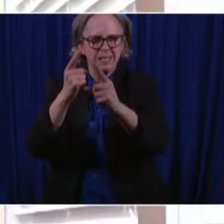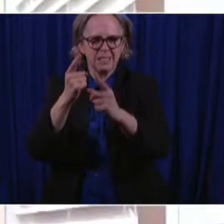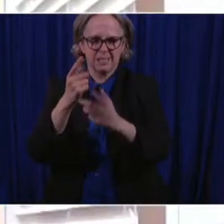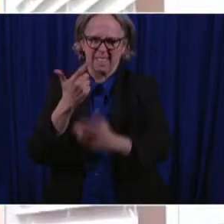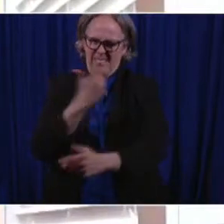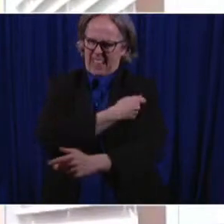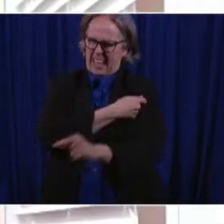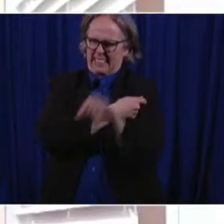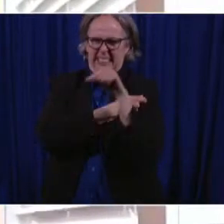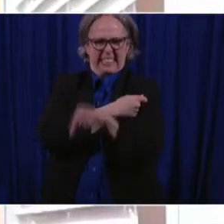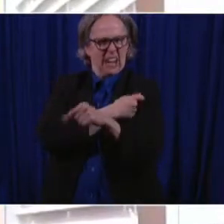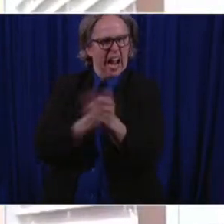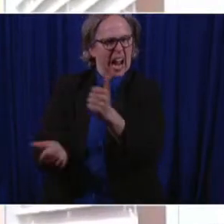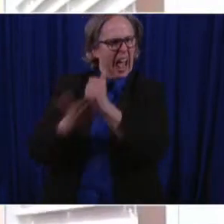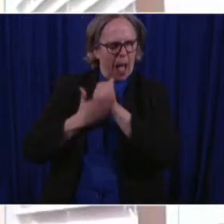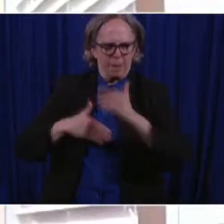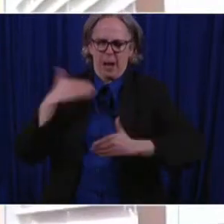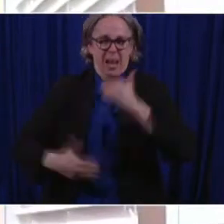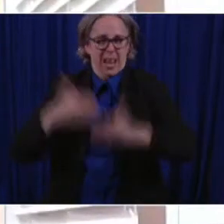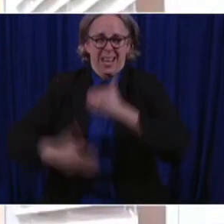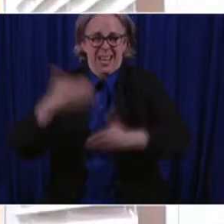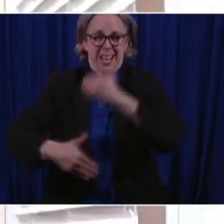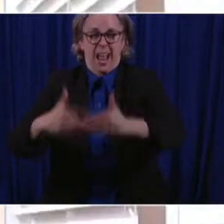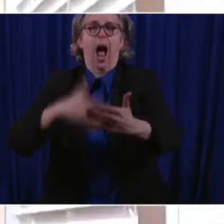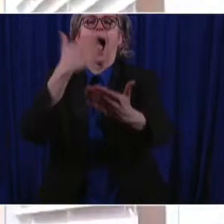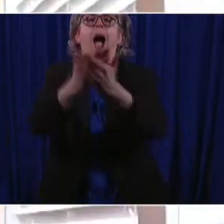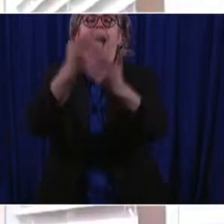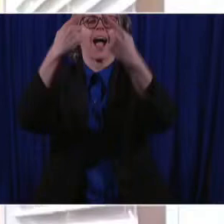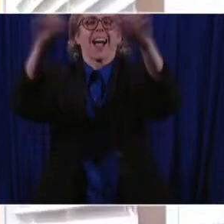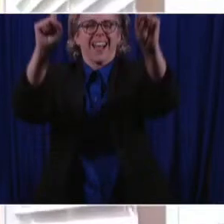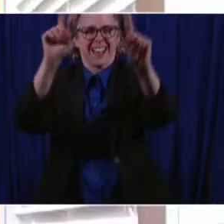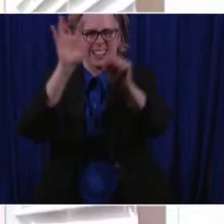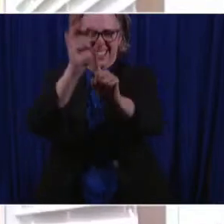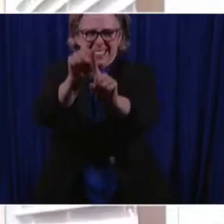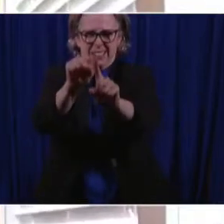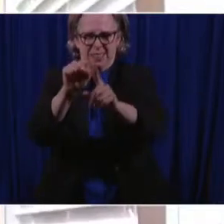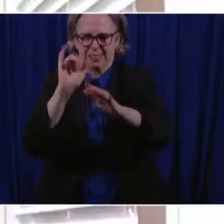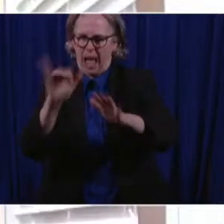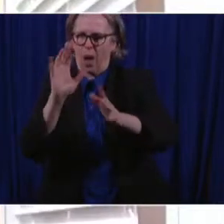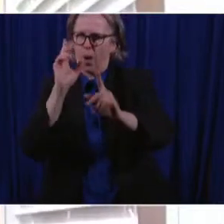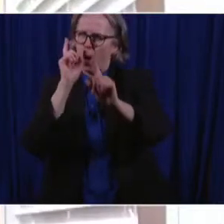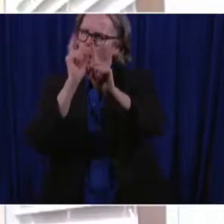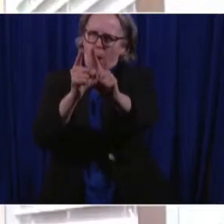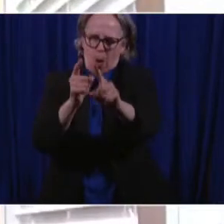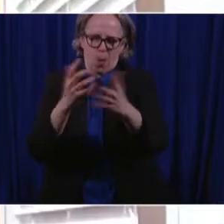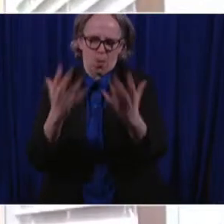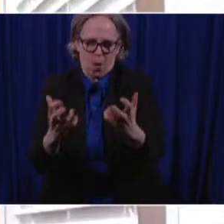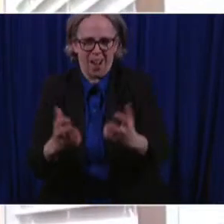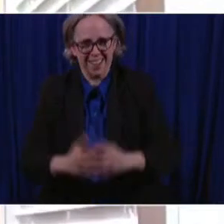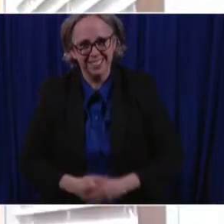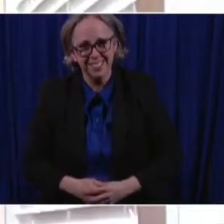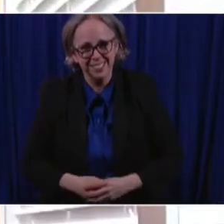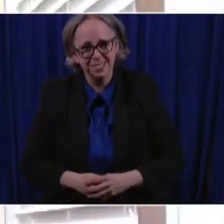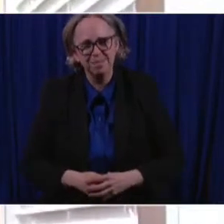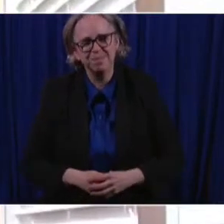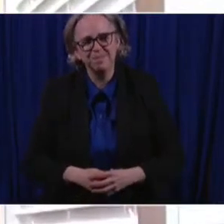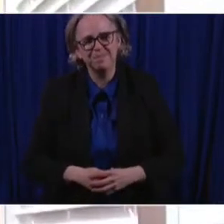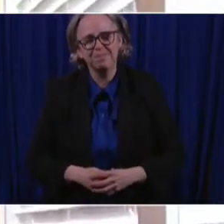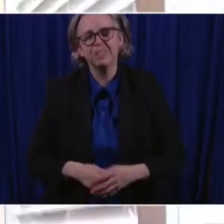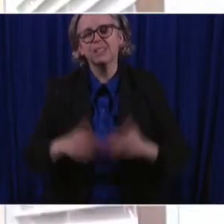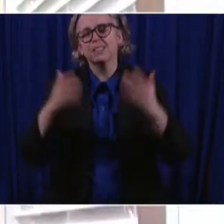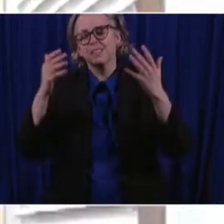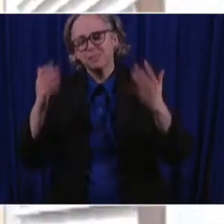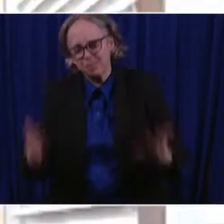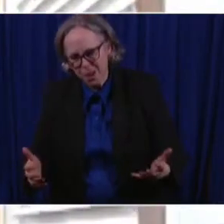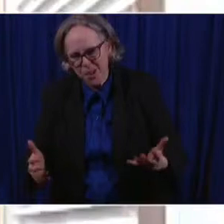is our path out. It is our ticket to freedom from this pandemic and this virus. So as we watch